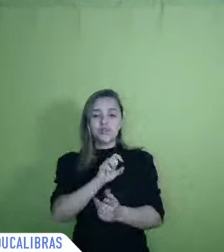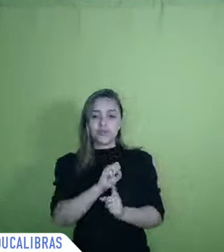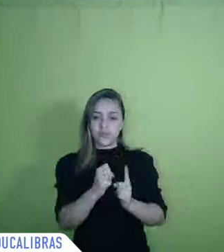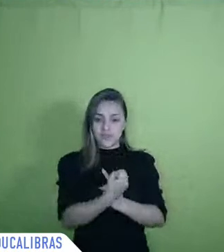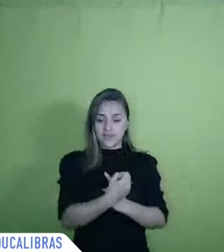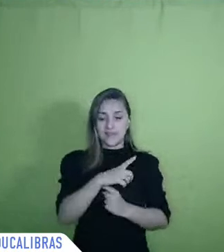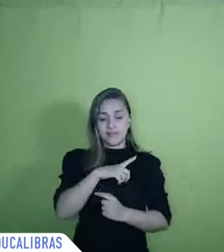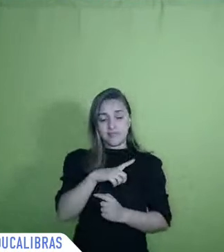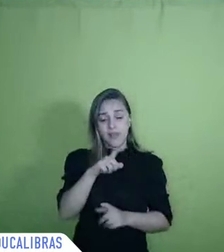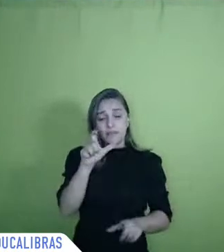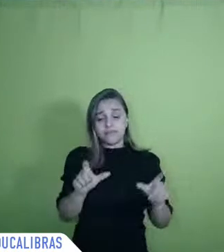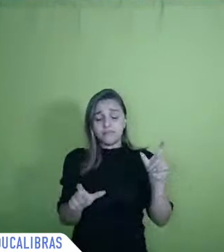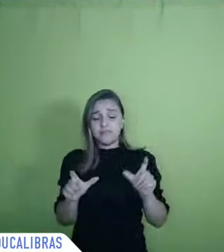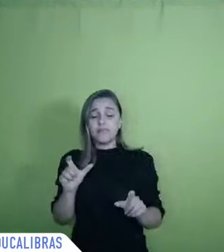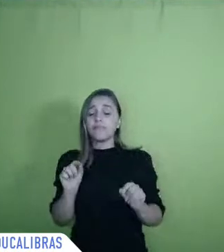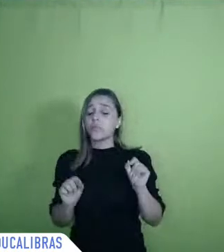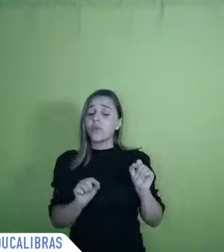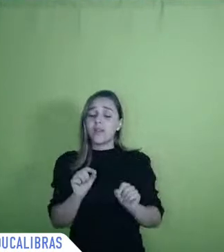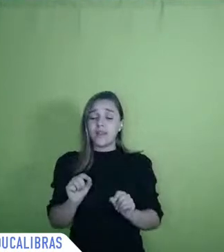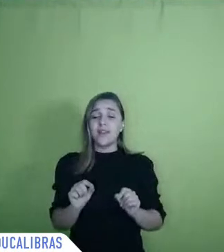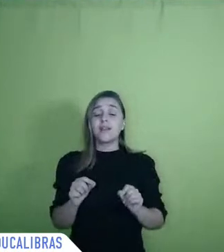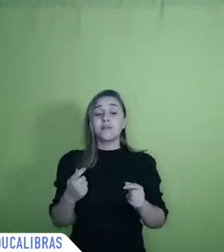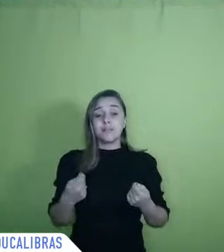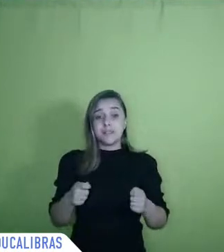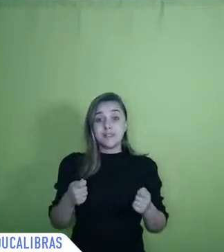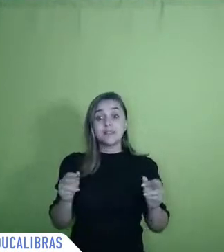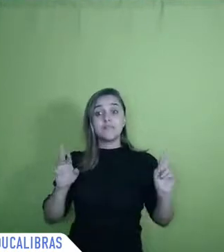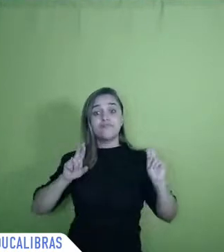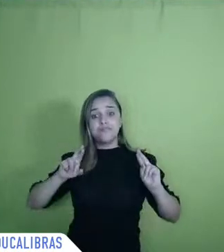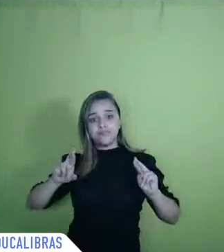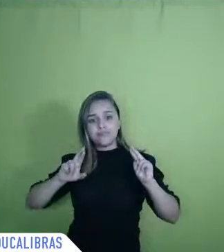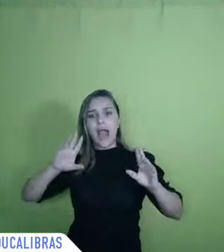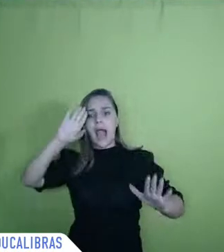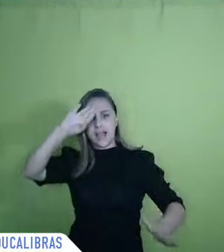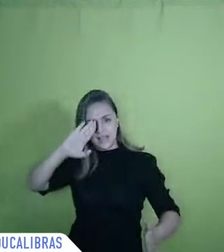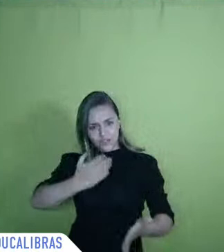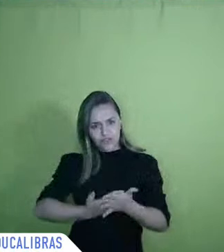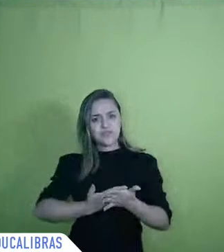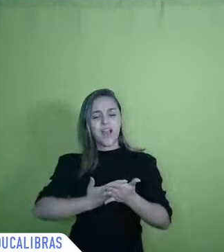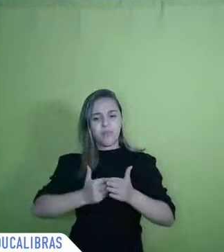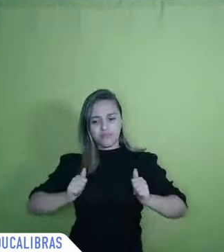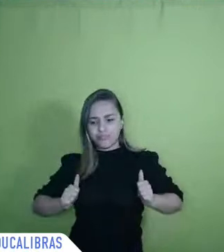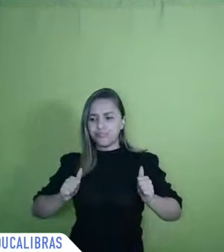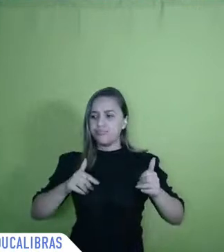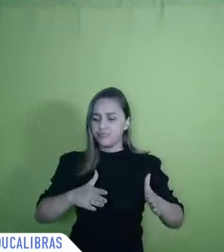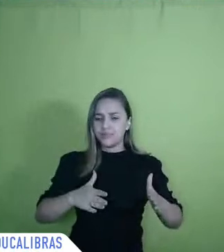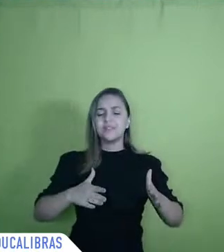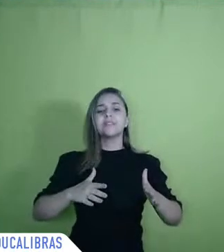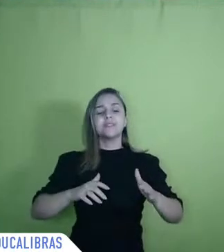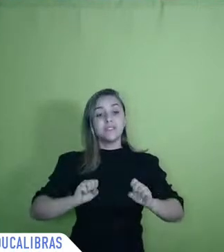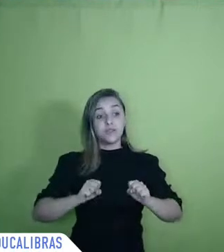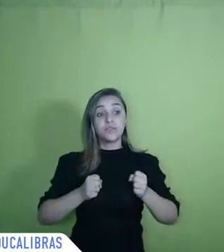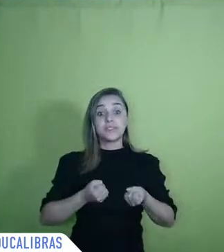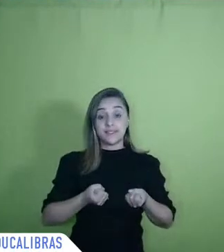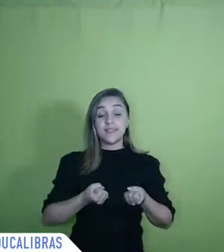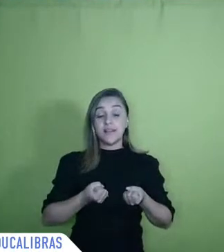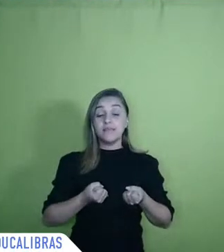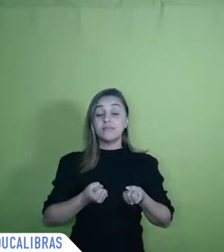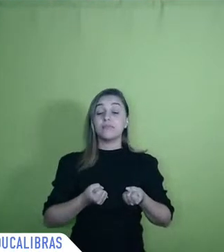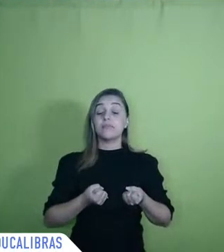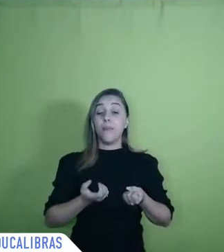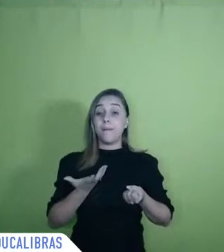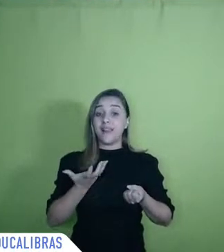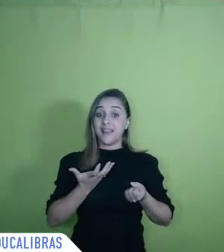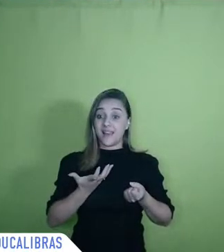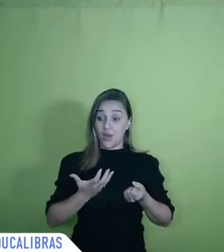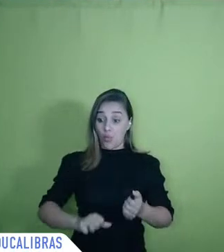the agents in society, and they have to be alive and acting as